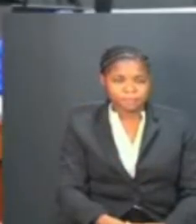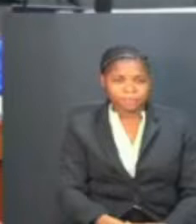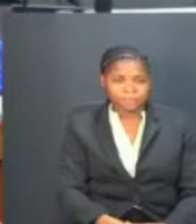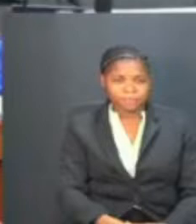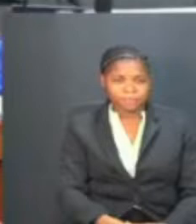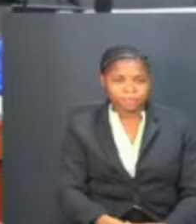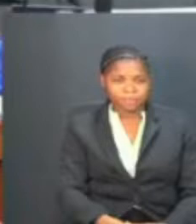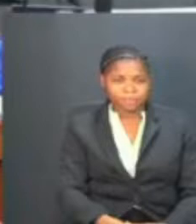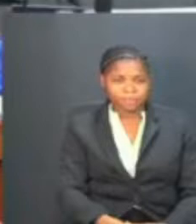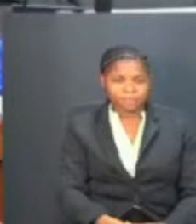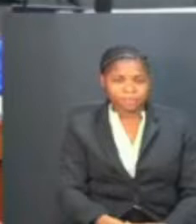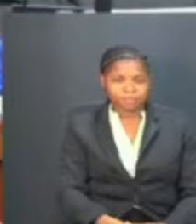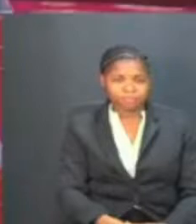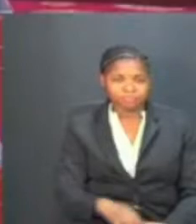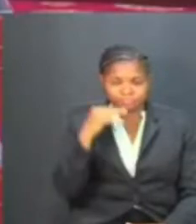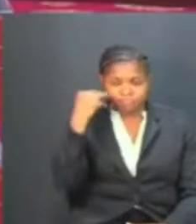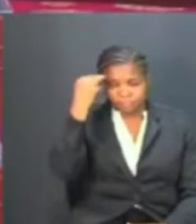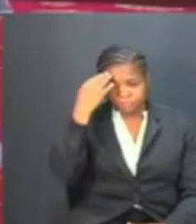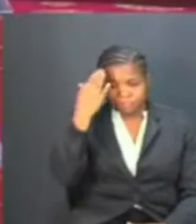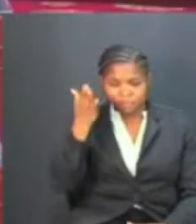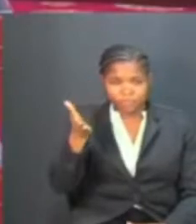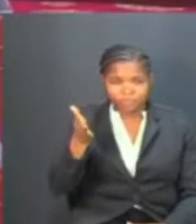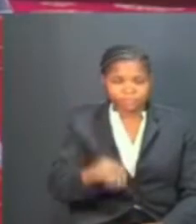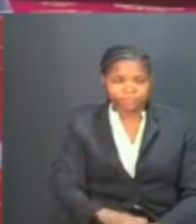Yes, Honourable Minister.